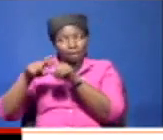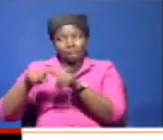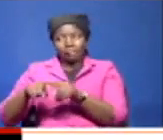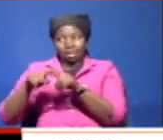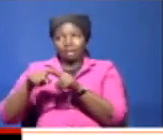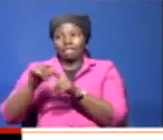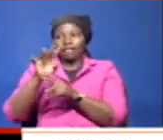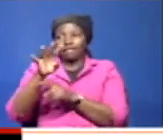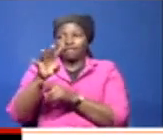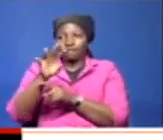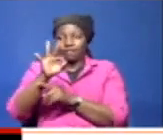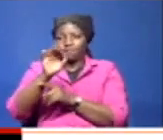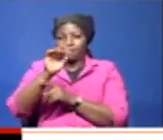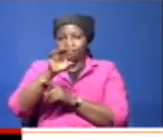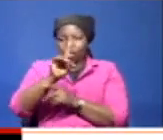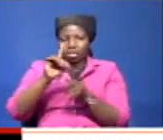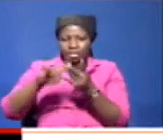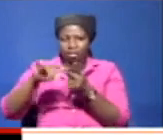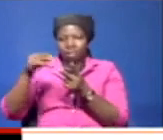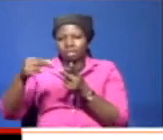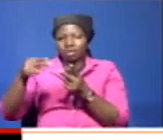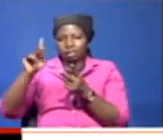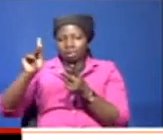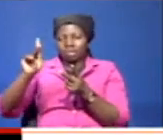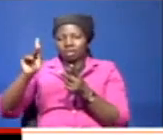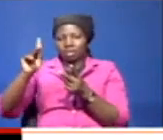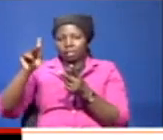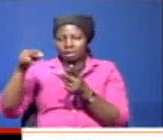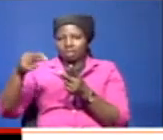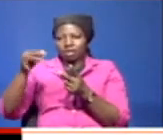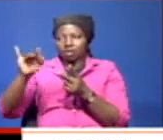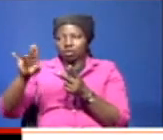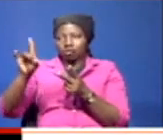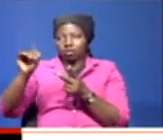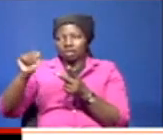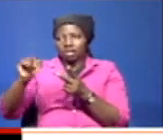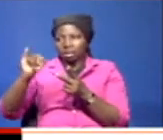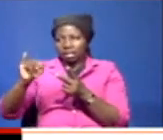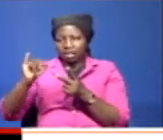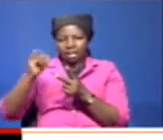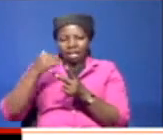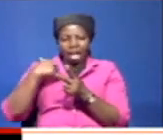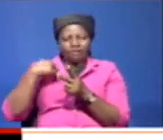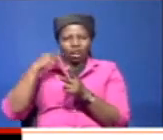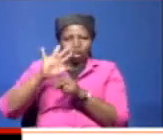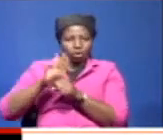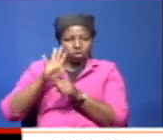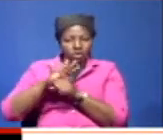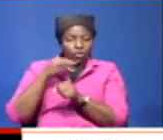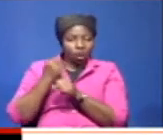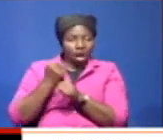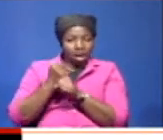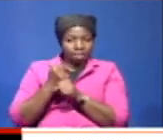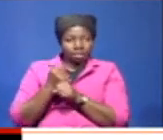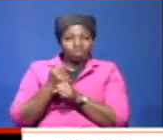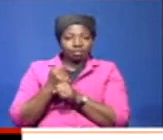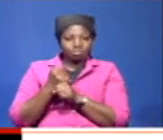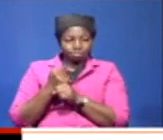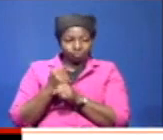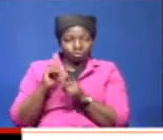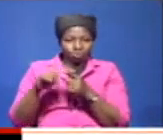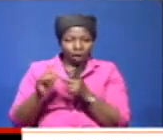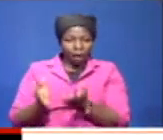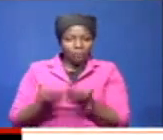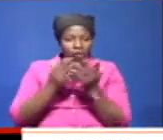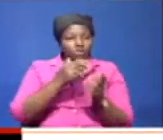the Hyundais have work to do. If they are planning on catching, especially Kale in the form that he's in right now, they have a lot of work to do. Oh, for Hyundai, there's